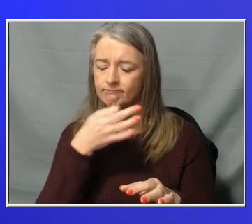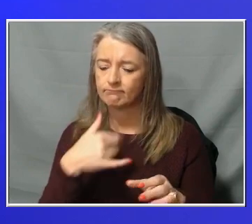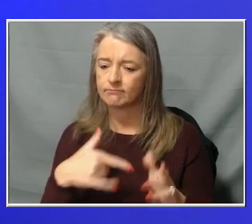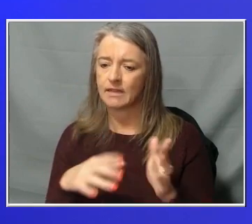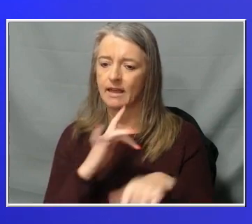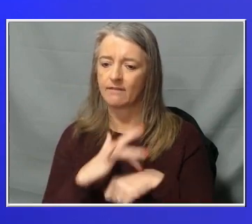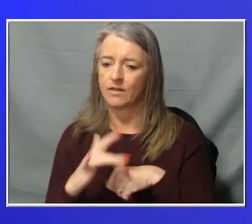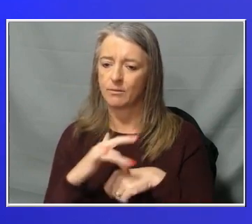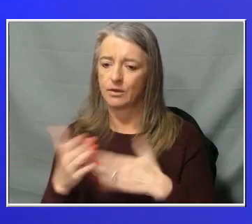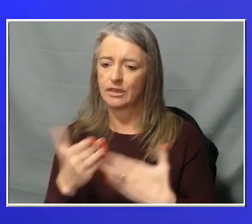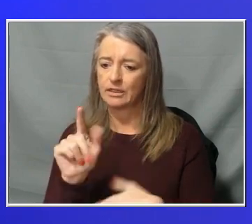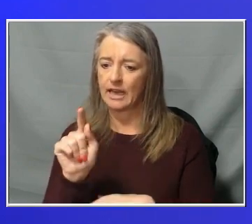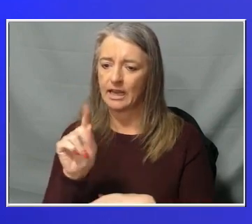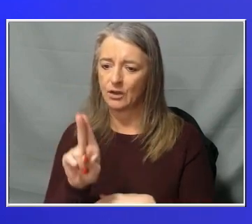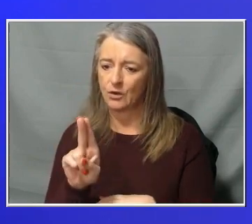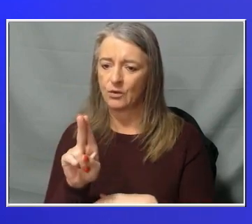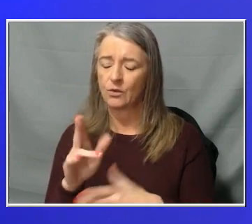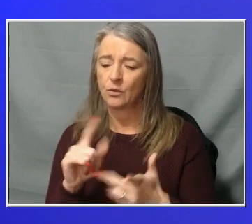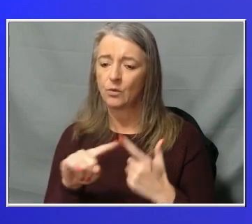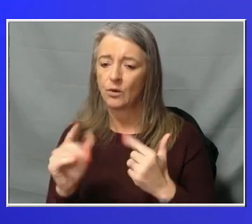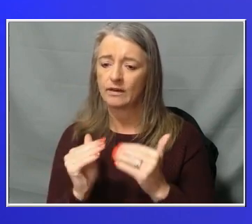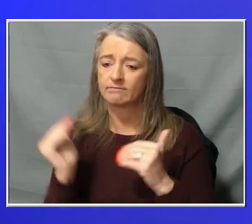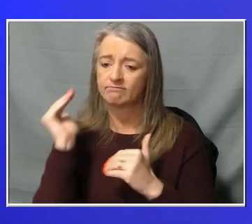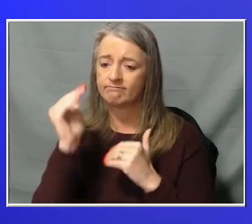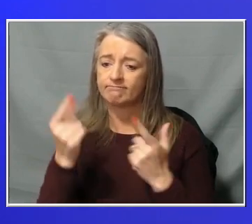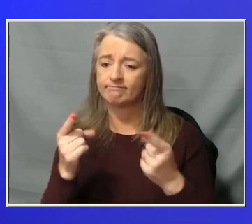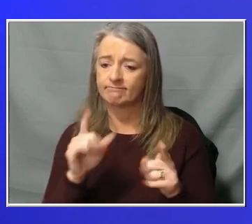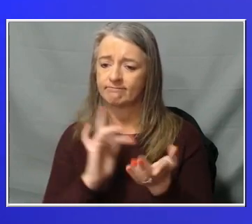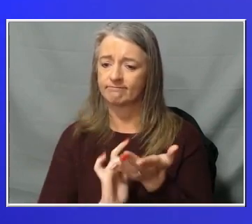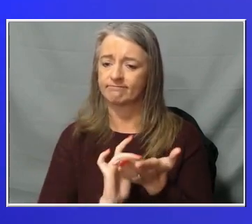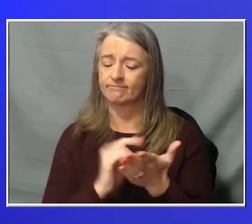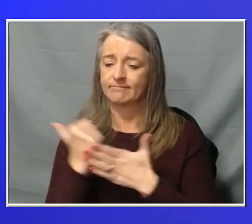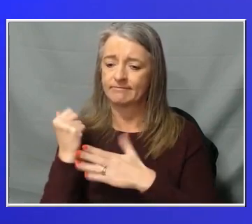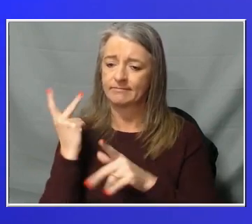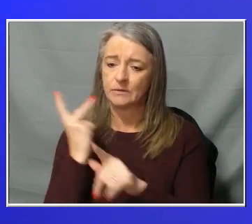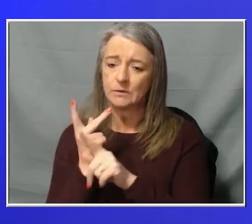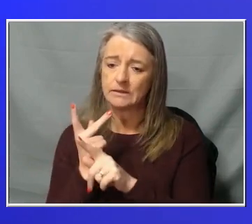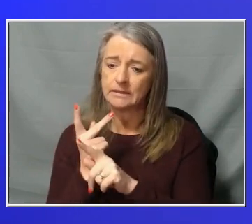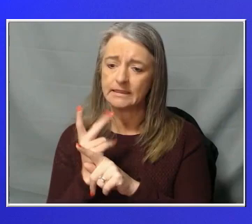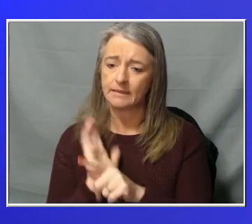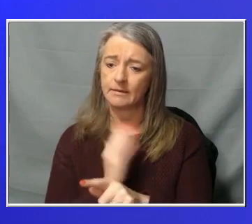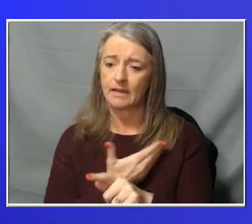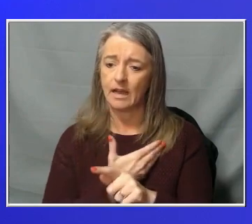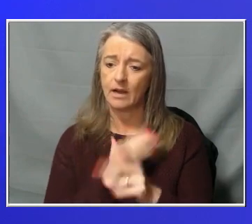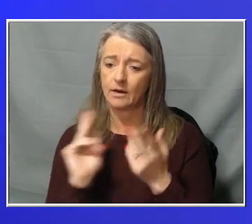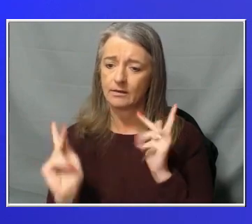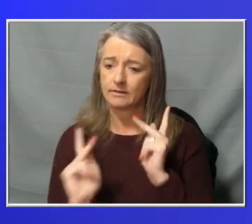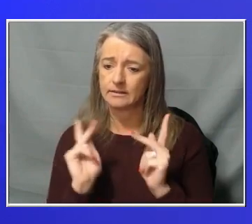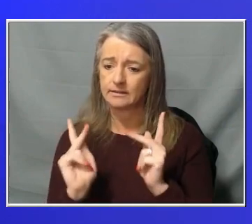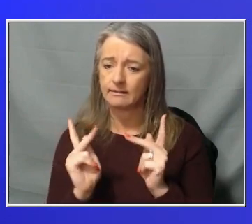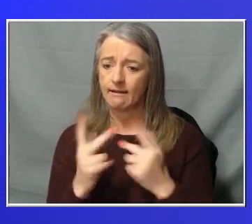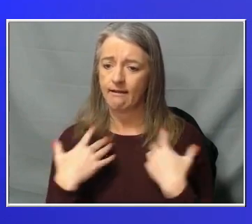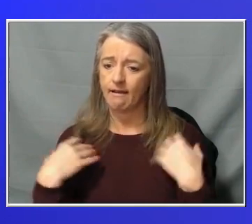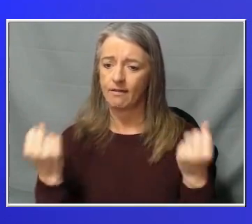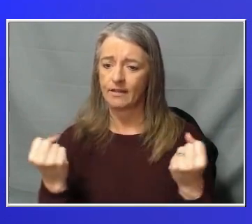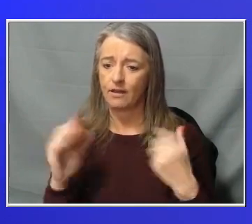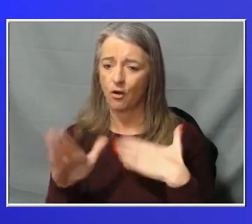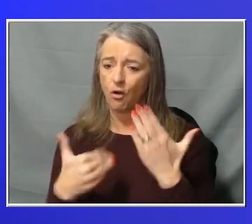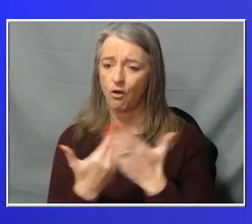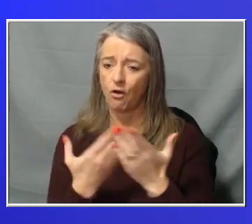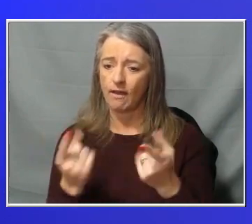at KU and what advancements are happening in medicine to keep our citizens healthy. All of that